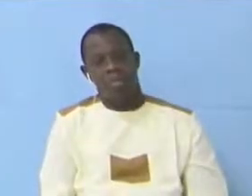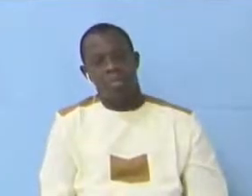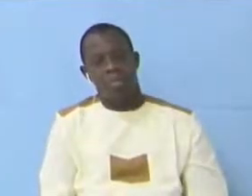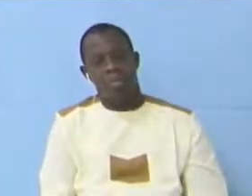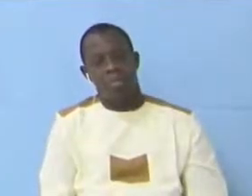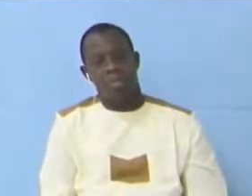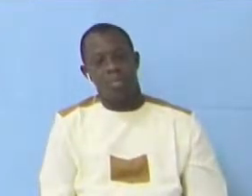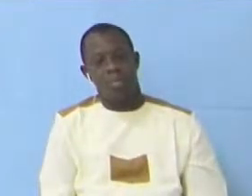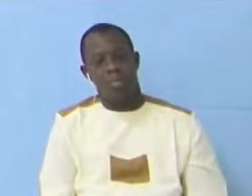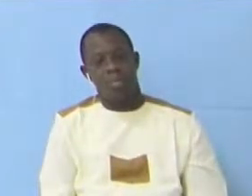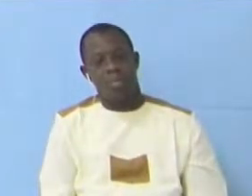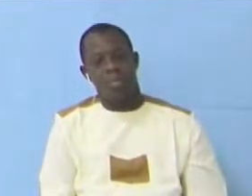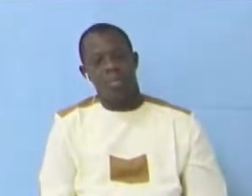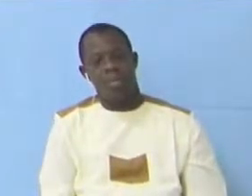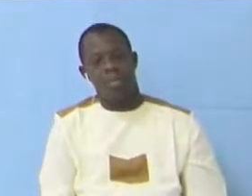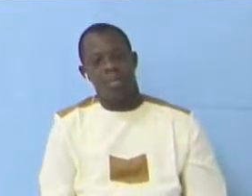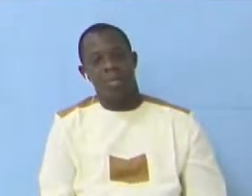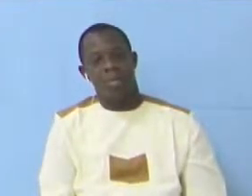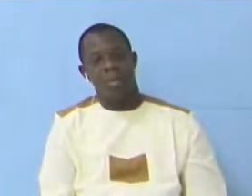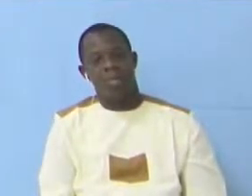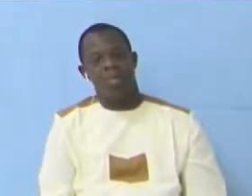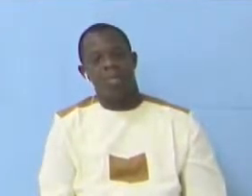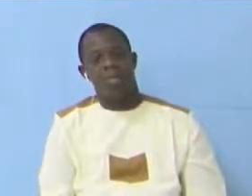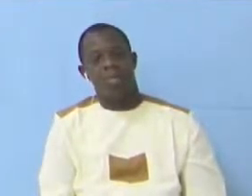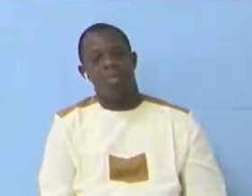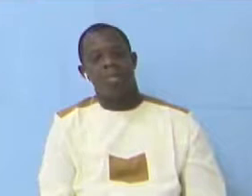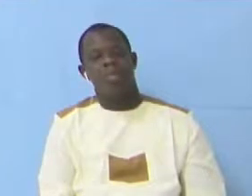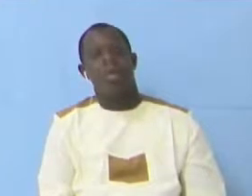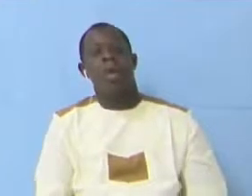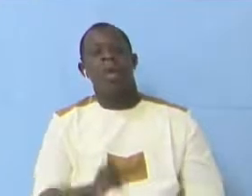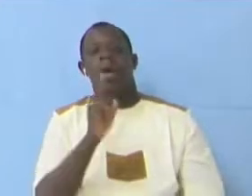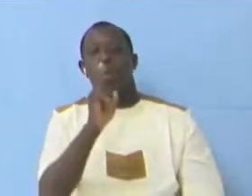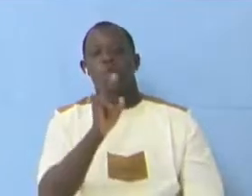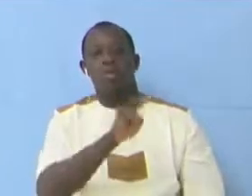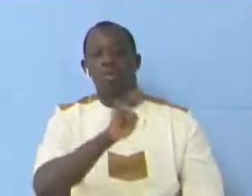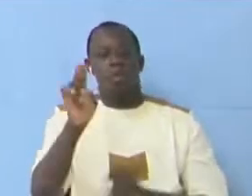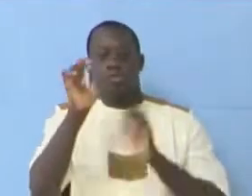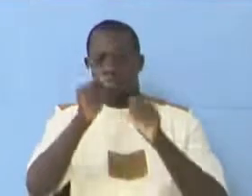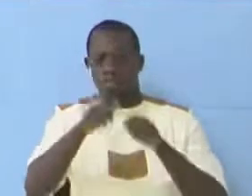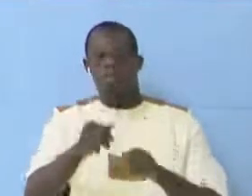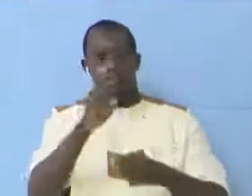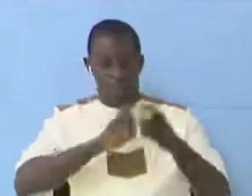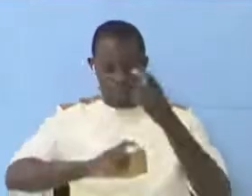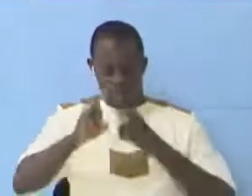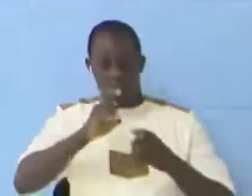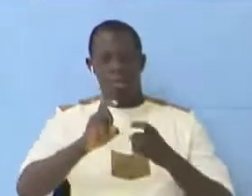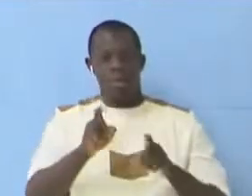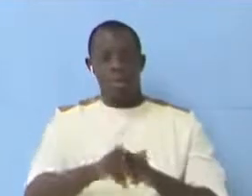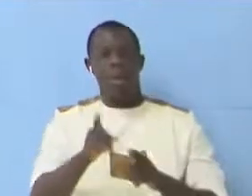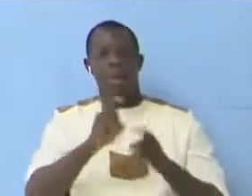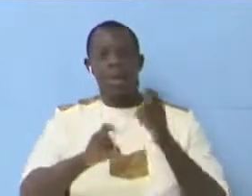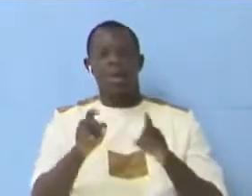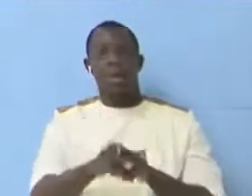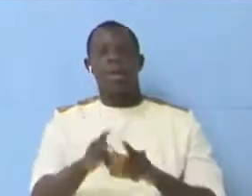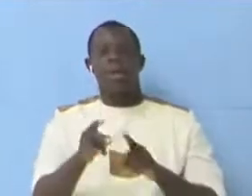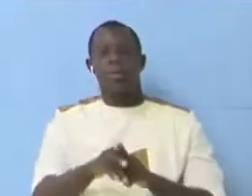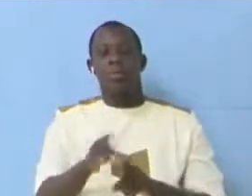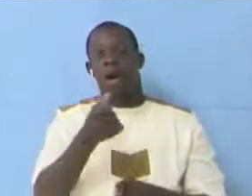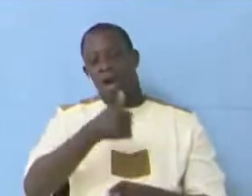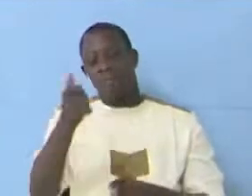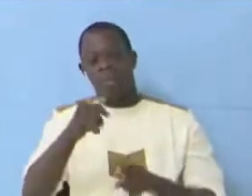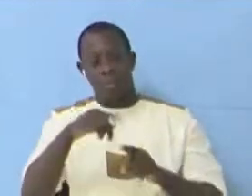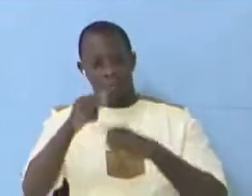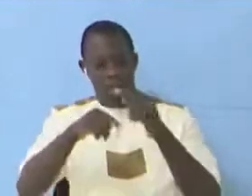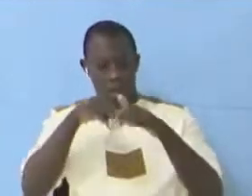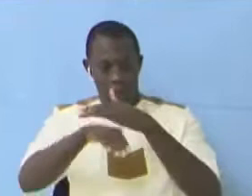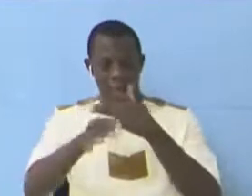it wouldn't repeat itself the second time. Even whilst I was in jail, I was asked to write, and I refused. waaye nag mujjeetu